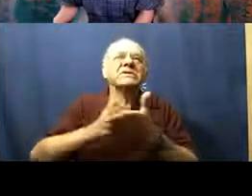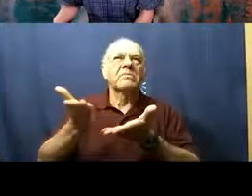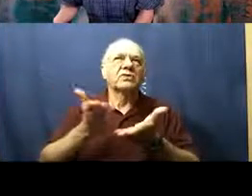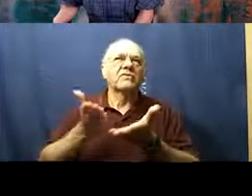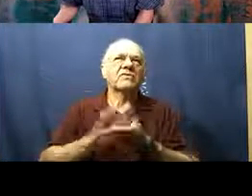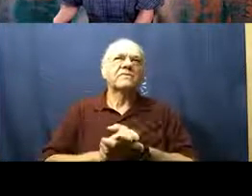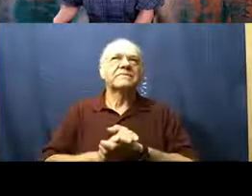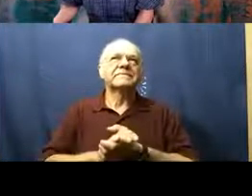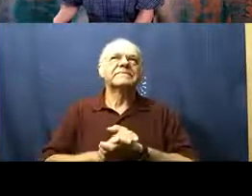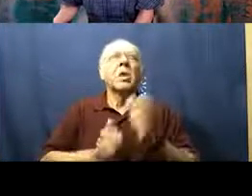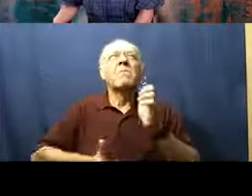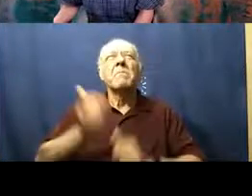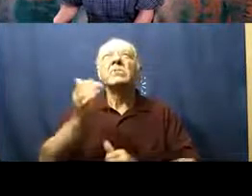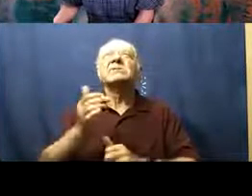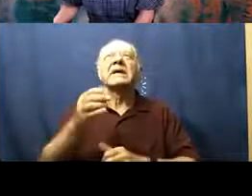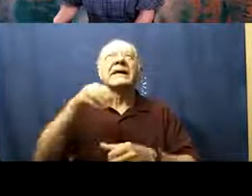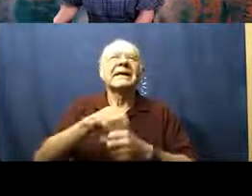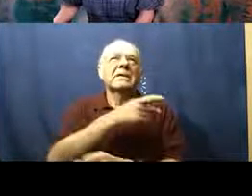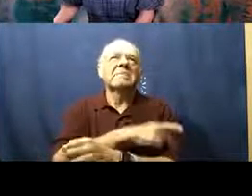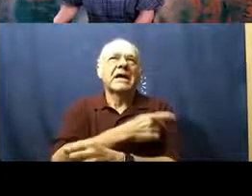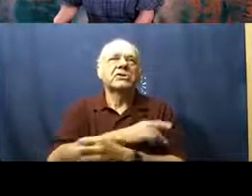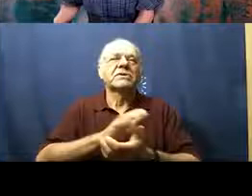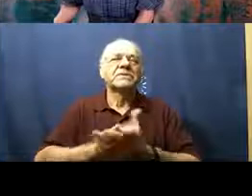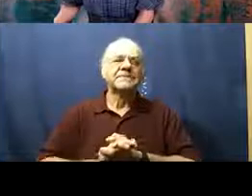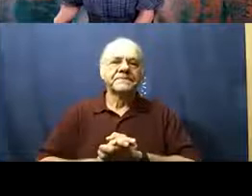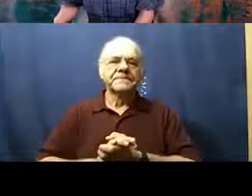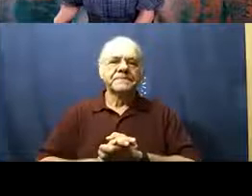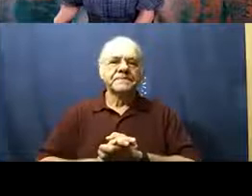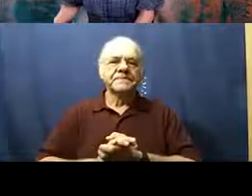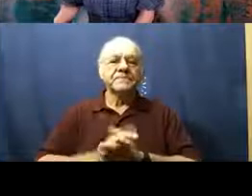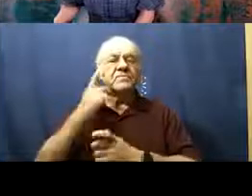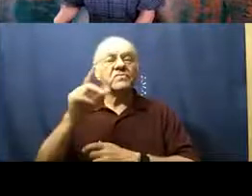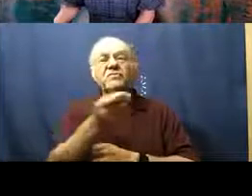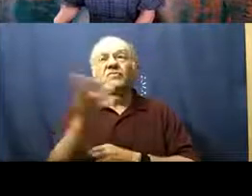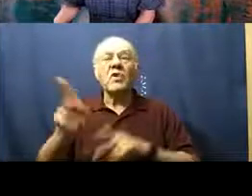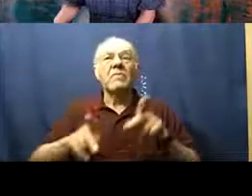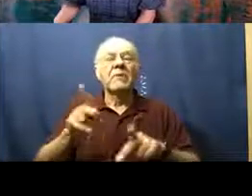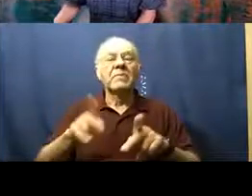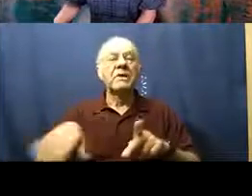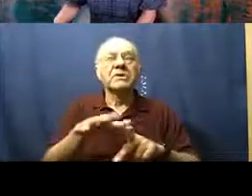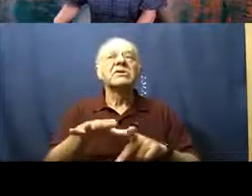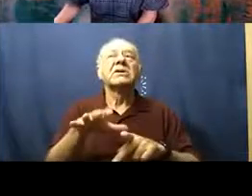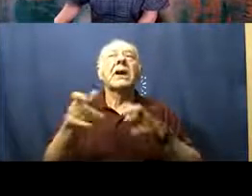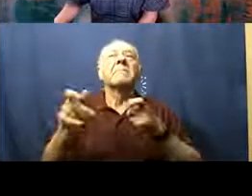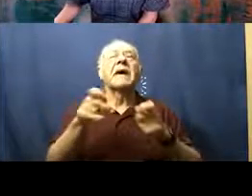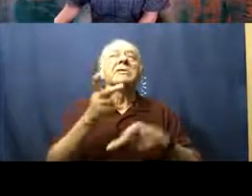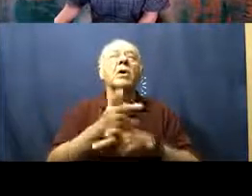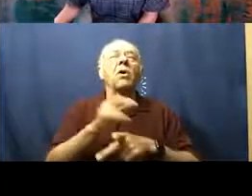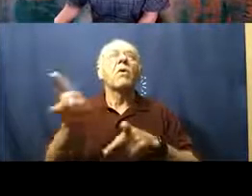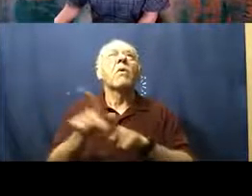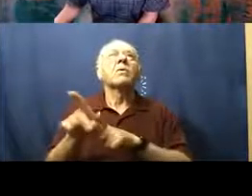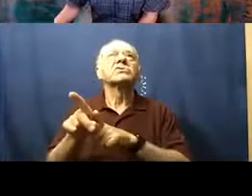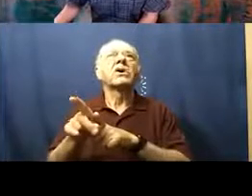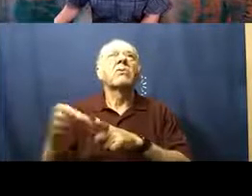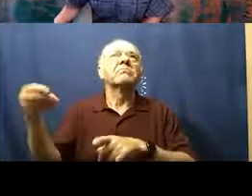services, mostly inpatient. And for a few populations, managed care also covers